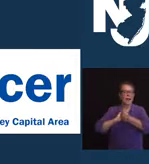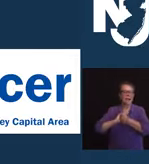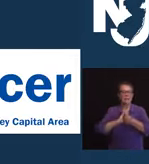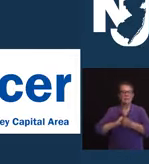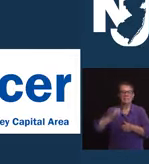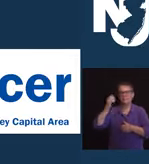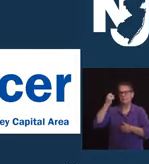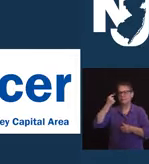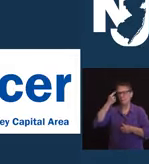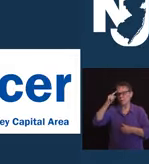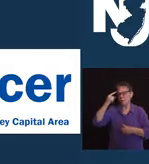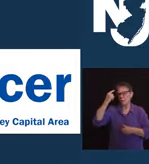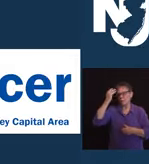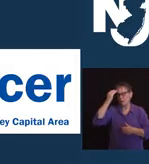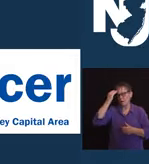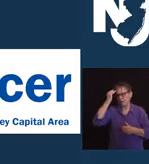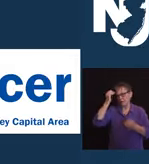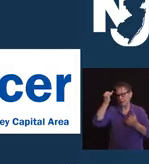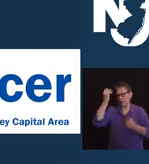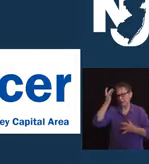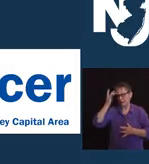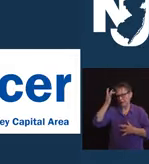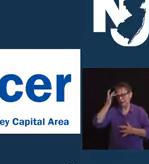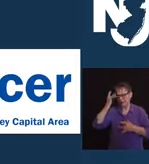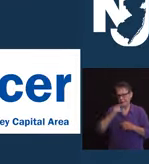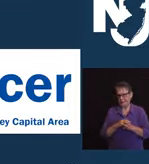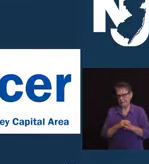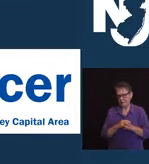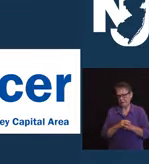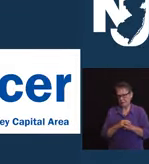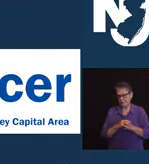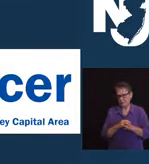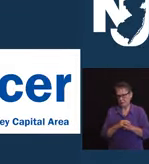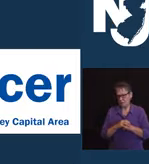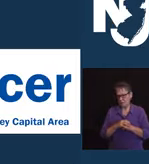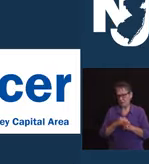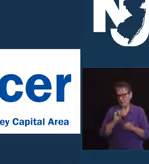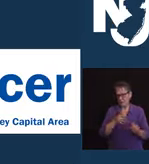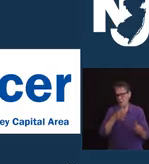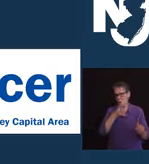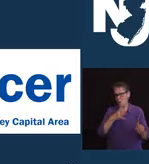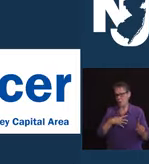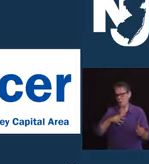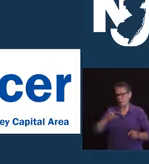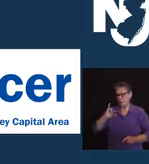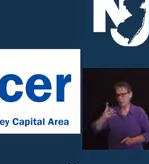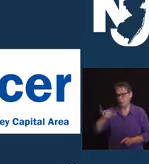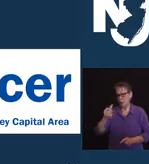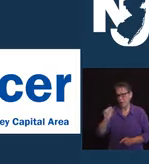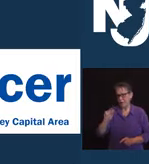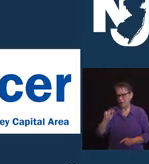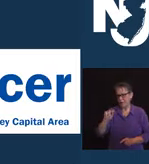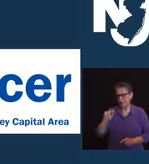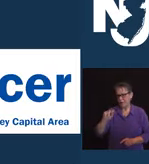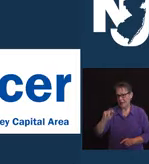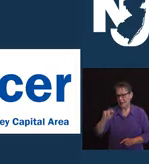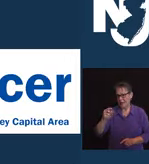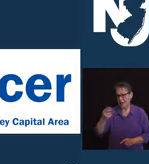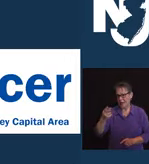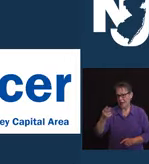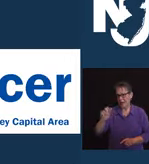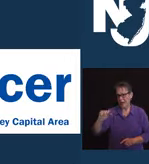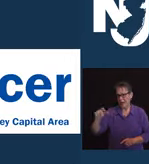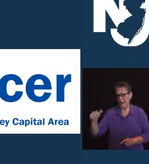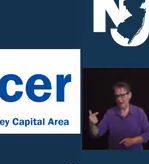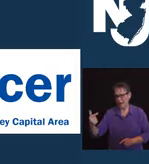organization, and its executive director, that woman right there, Janet Haig. Throughout the pandemic, Janet and her team have stood